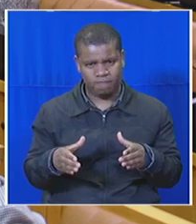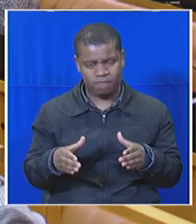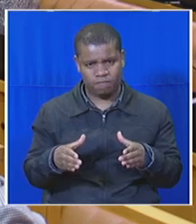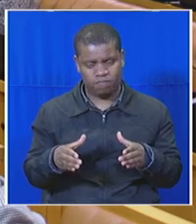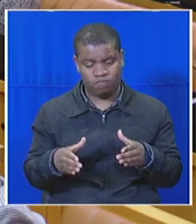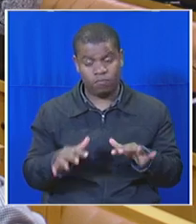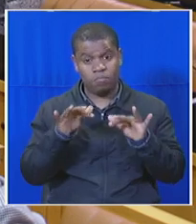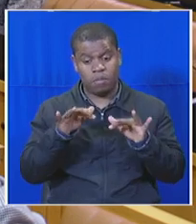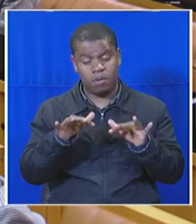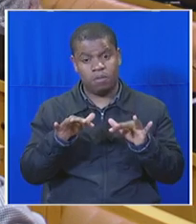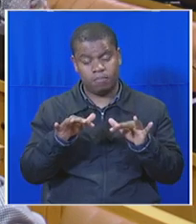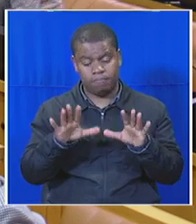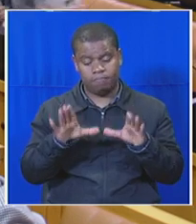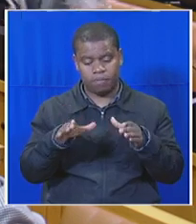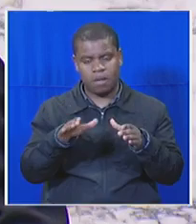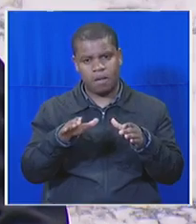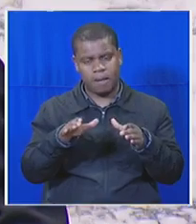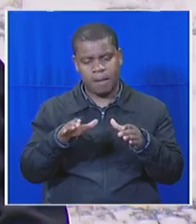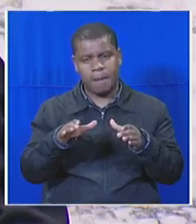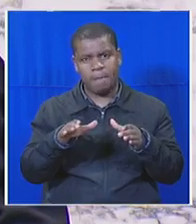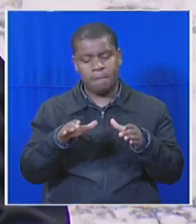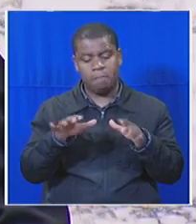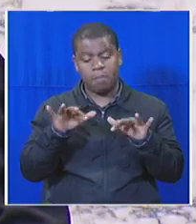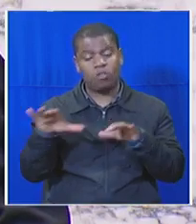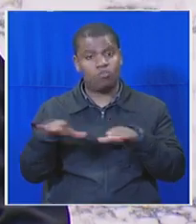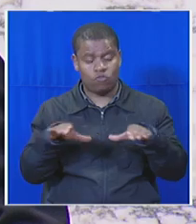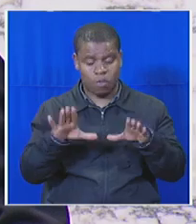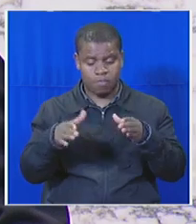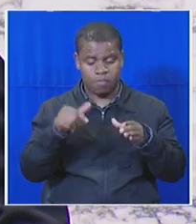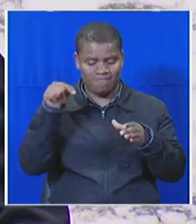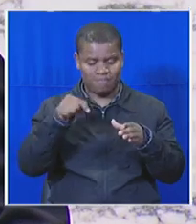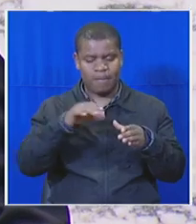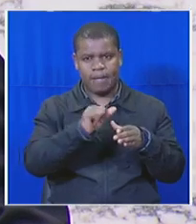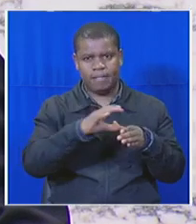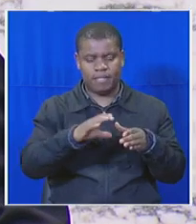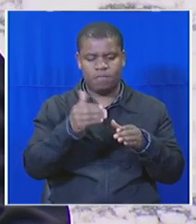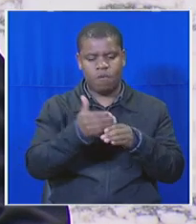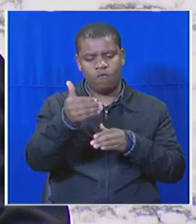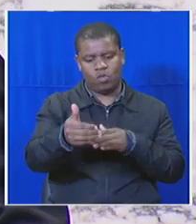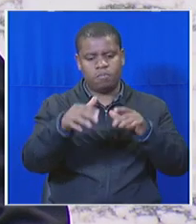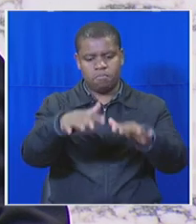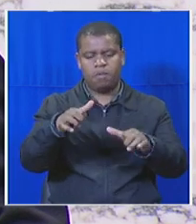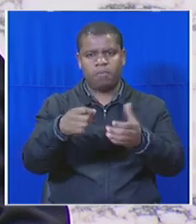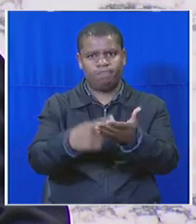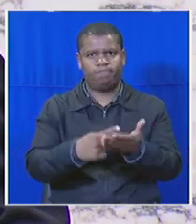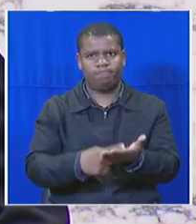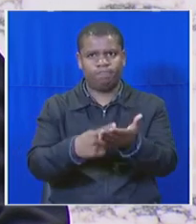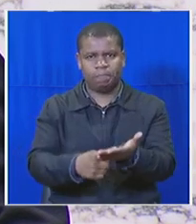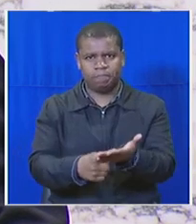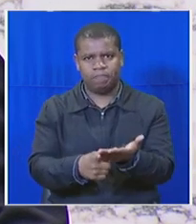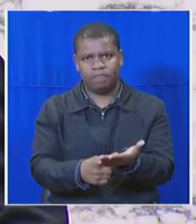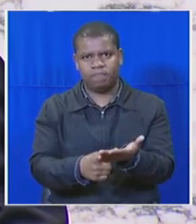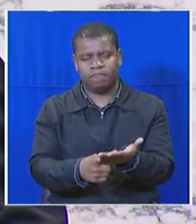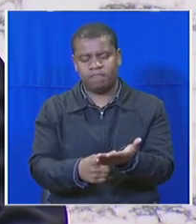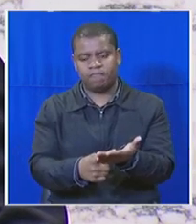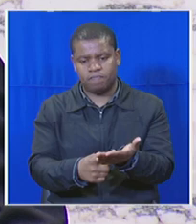National Congress ke tsitsinya gore mo nakong e tlang ntlo e ya kokwano bo setšhaba e ngangisane ka mekgwa e re